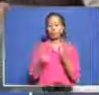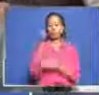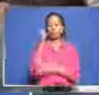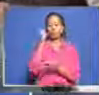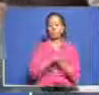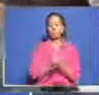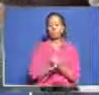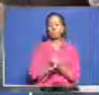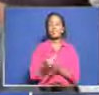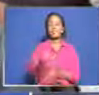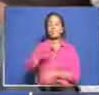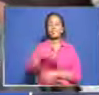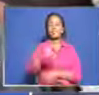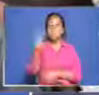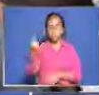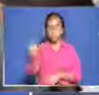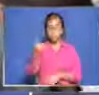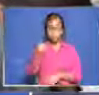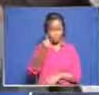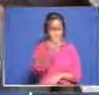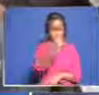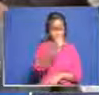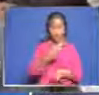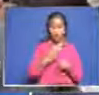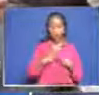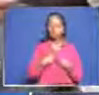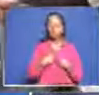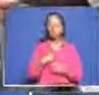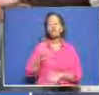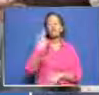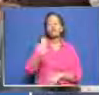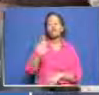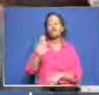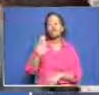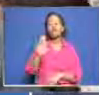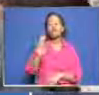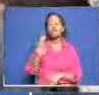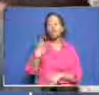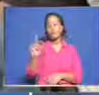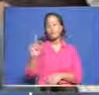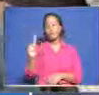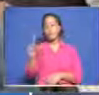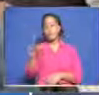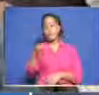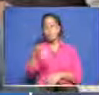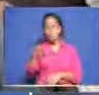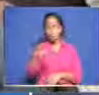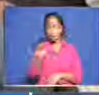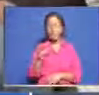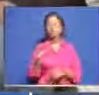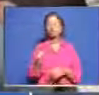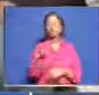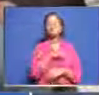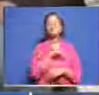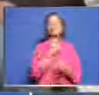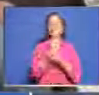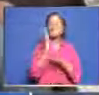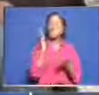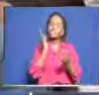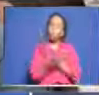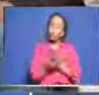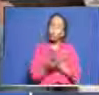Juja constituency, ambayo iko na ward tano. Tutafungua ofisi tano pale mashinani ndio tuweze